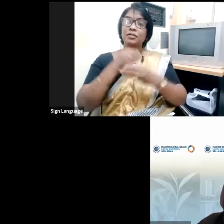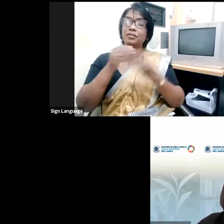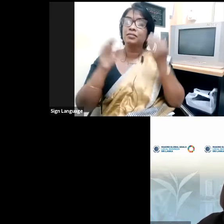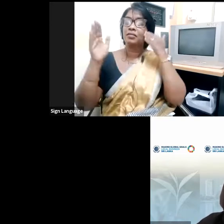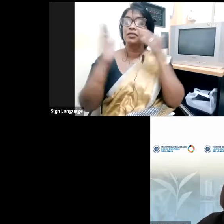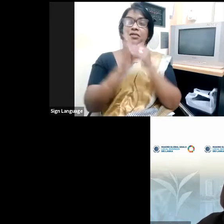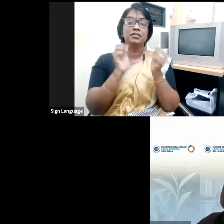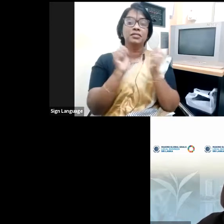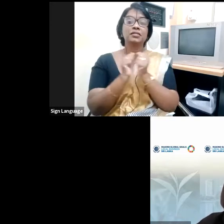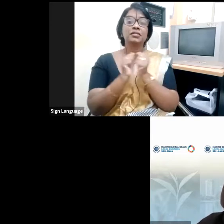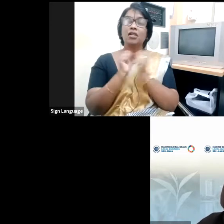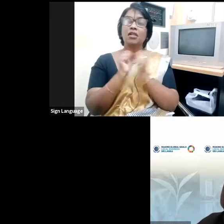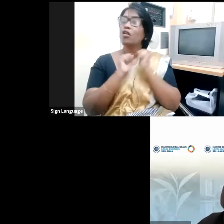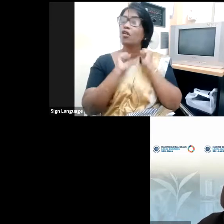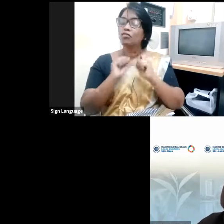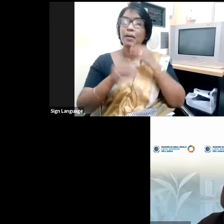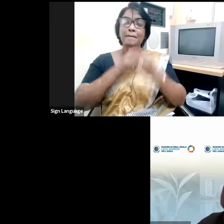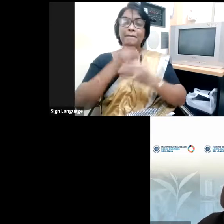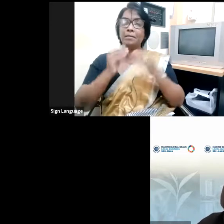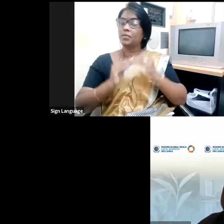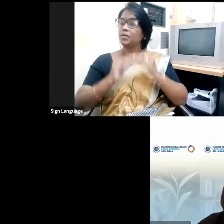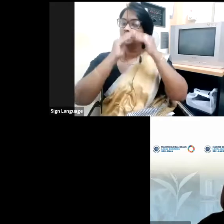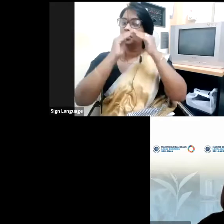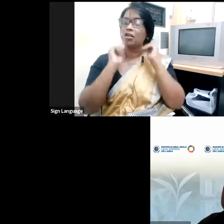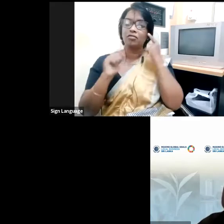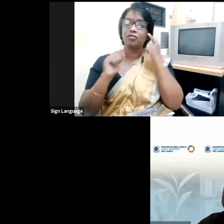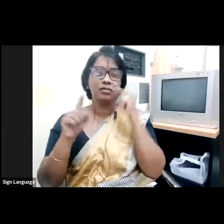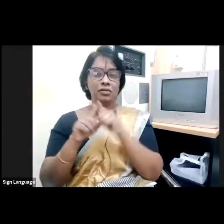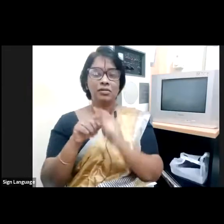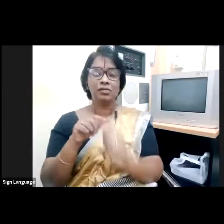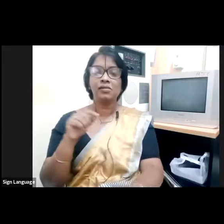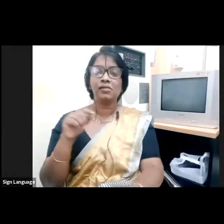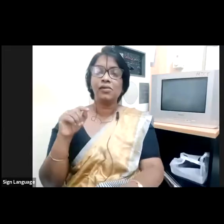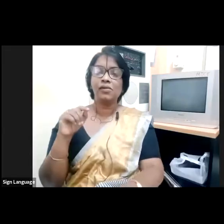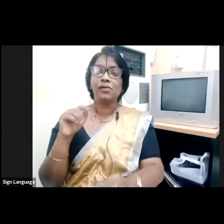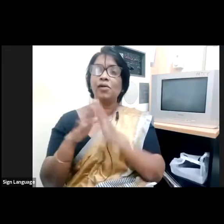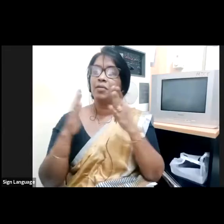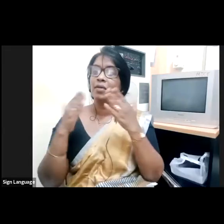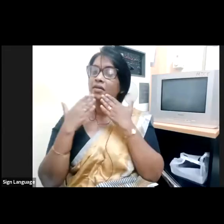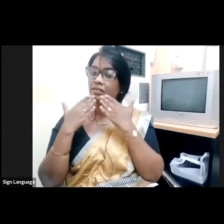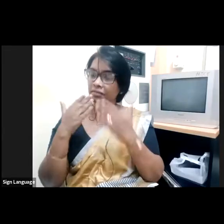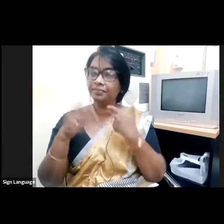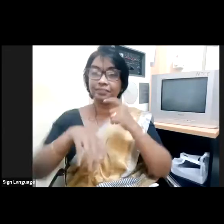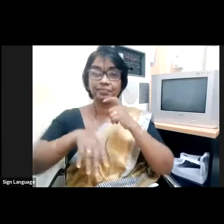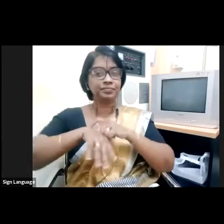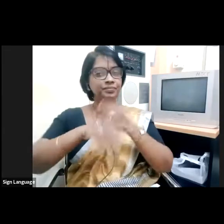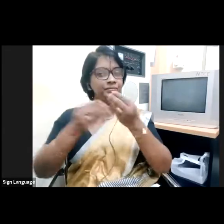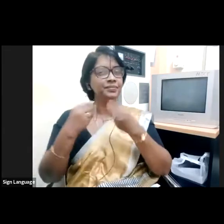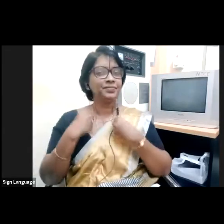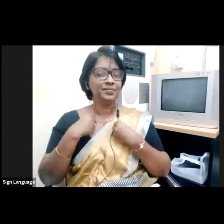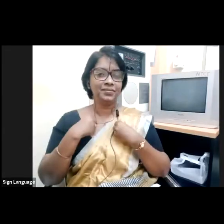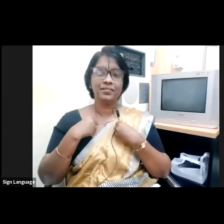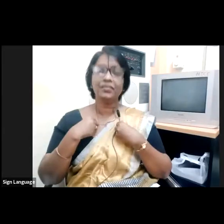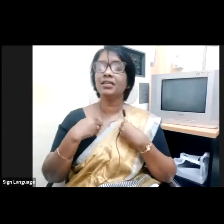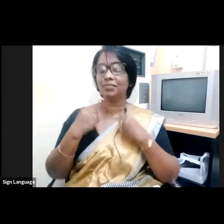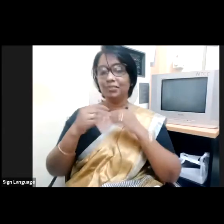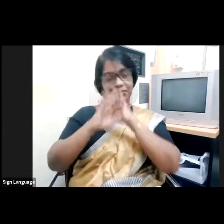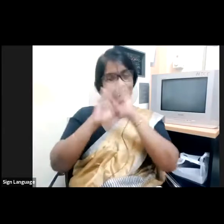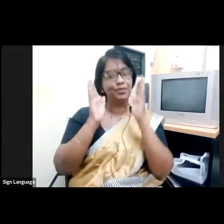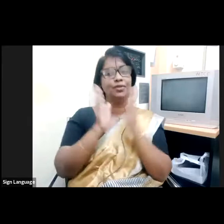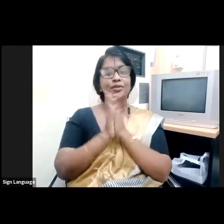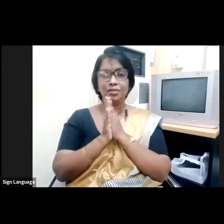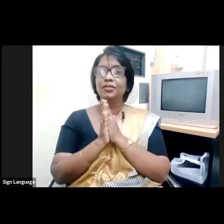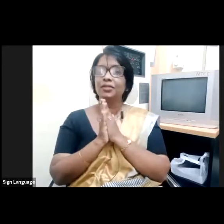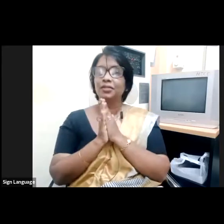Sandra. Fadil, thank you for this. Good day to everyone joining us today, and my